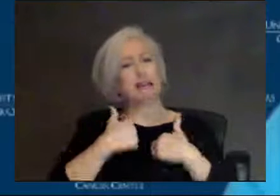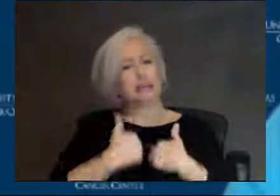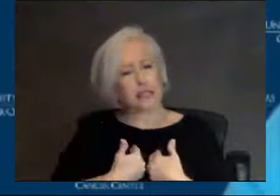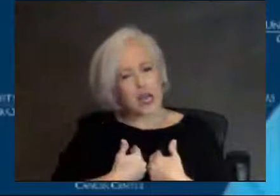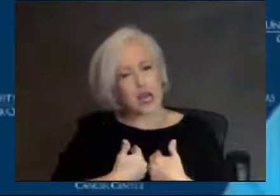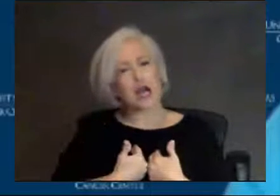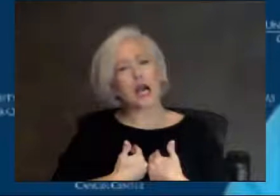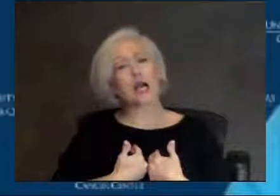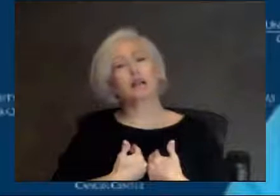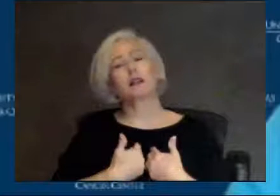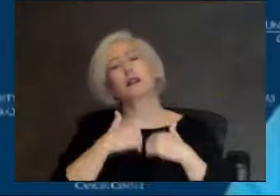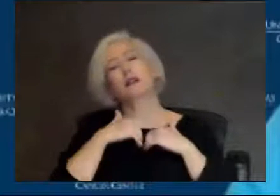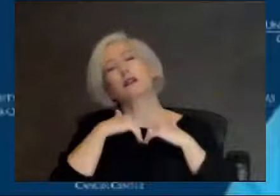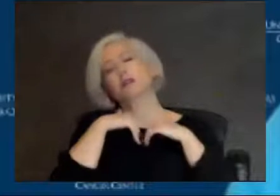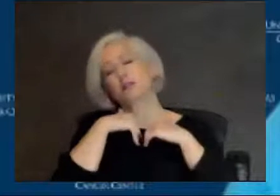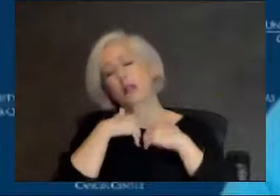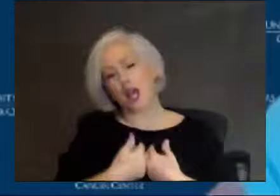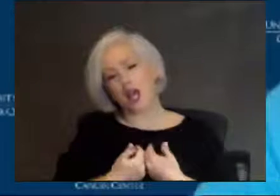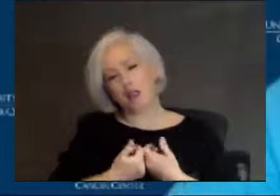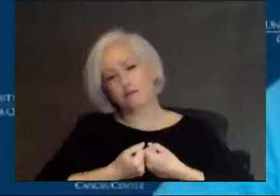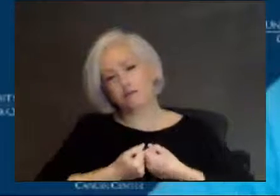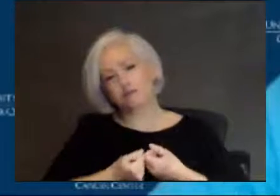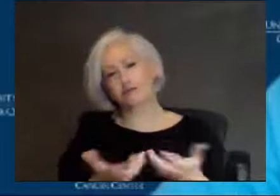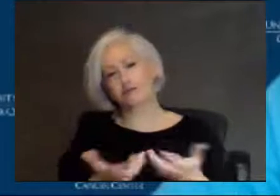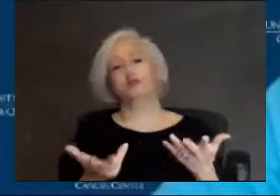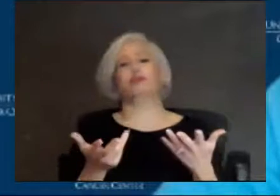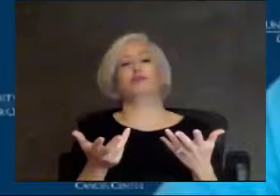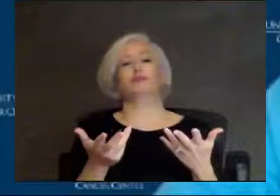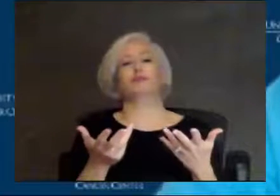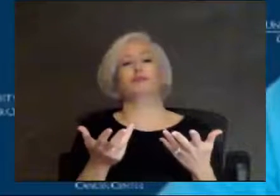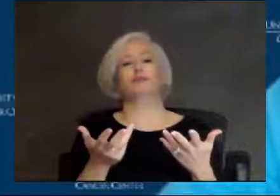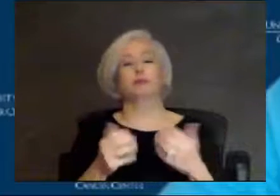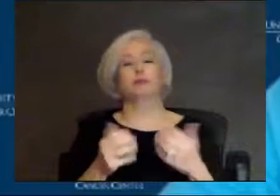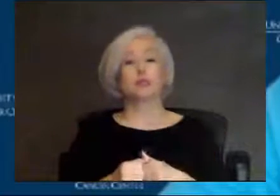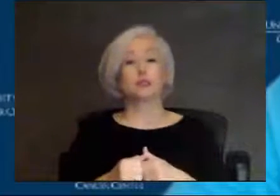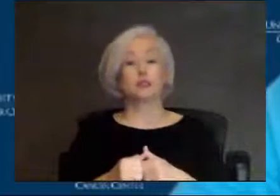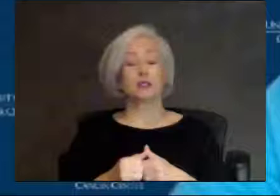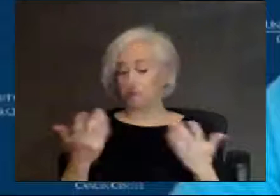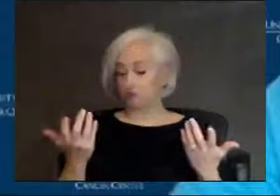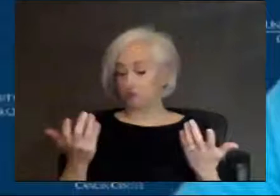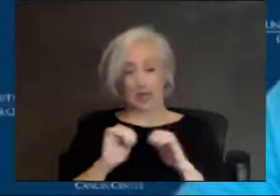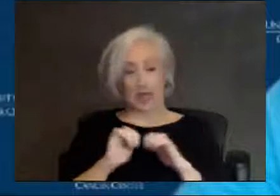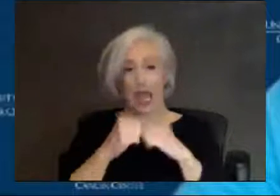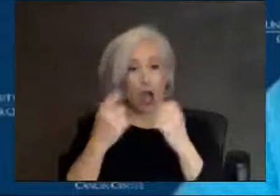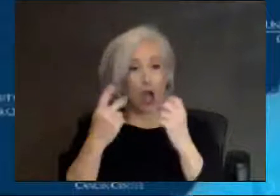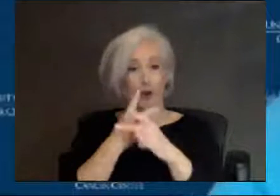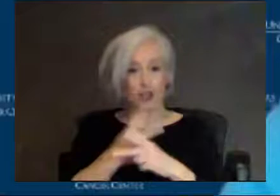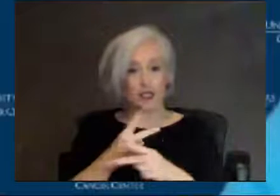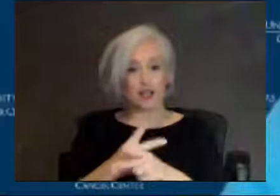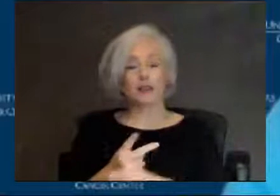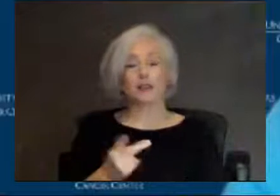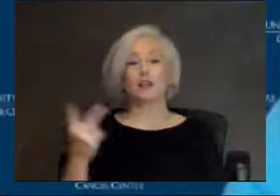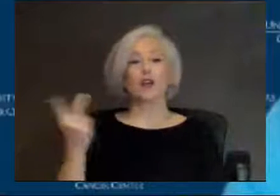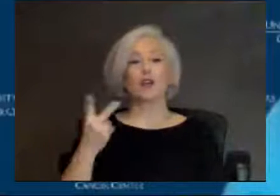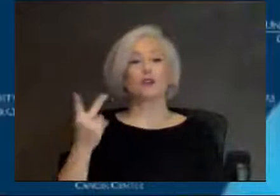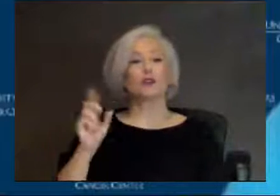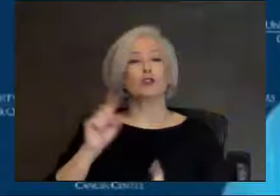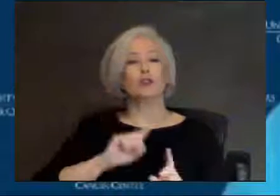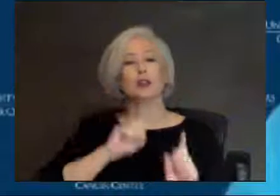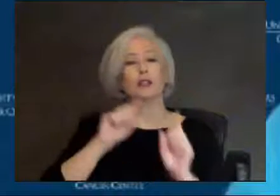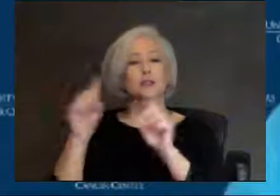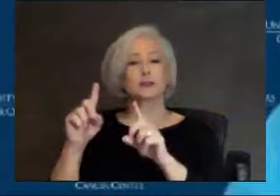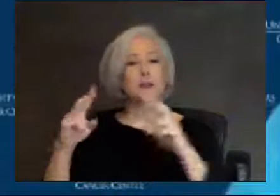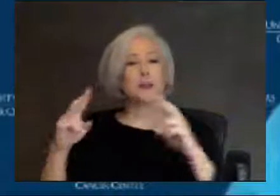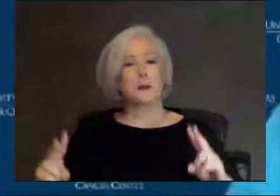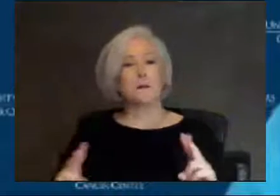extreme fatigue. In fact, the way we found out, we were in Paris. I was running a half